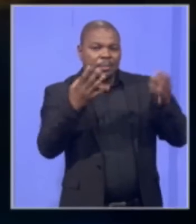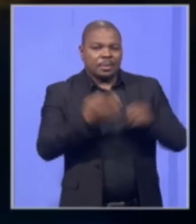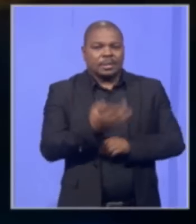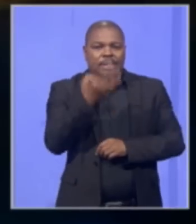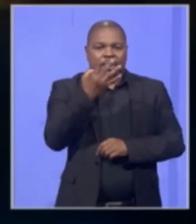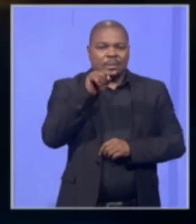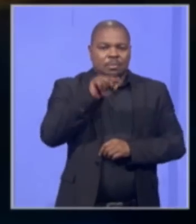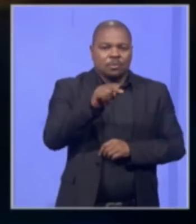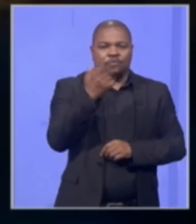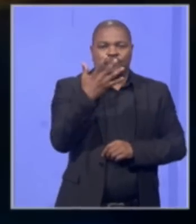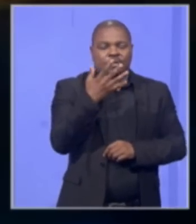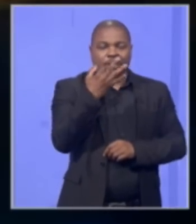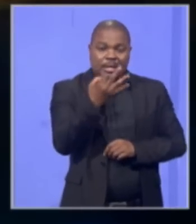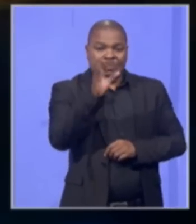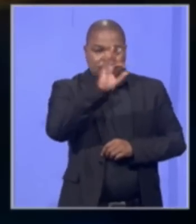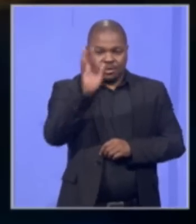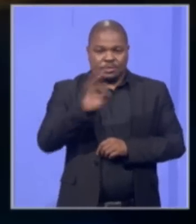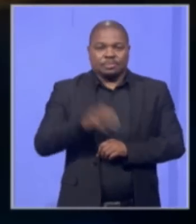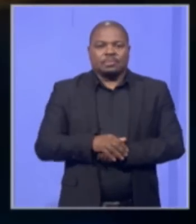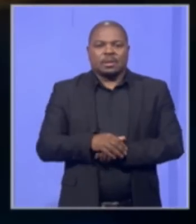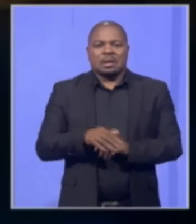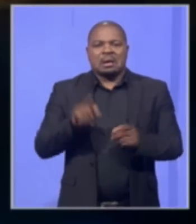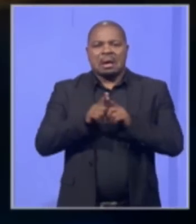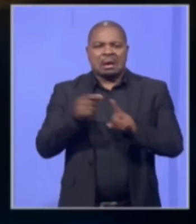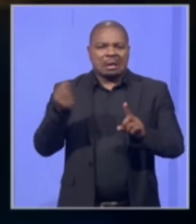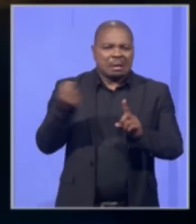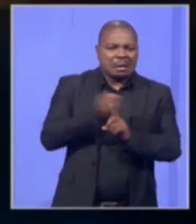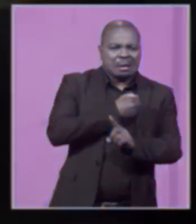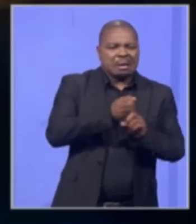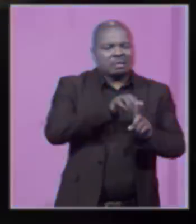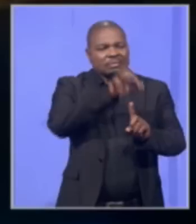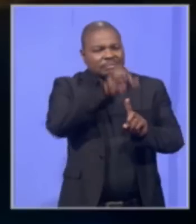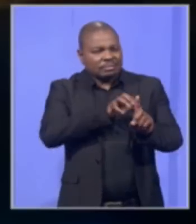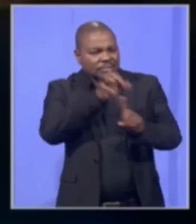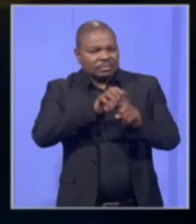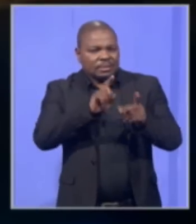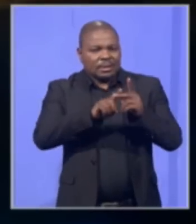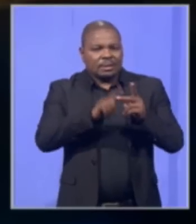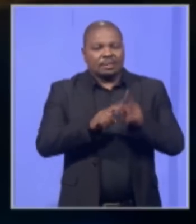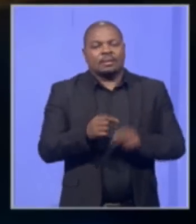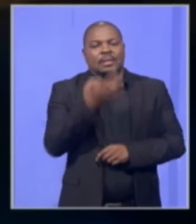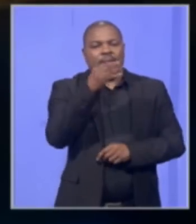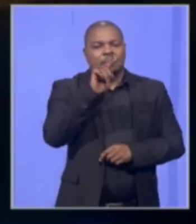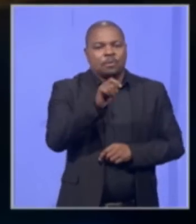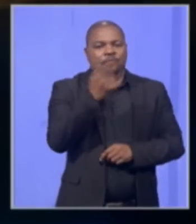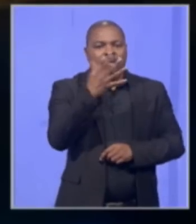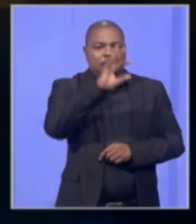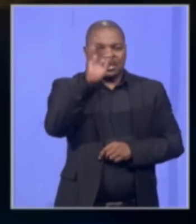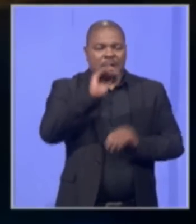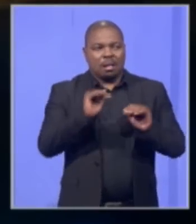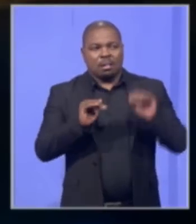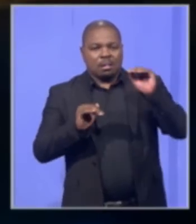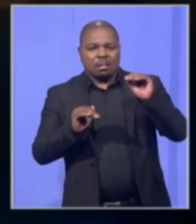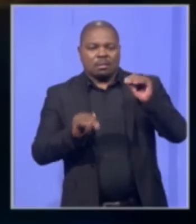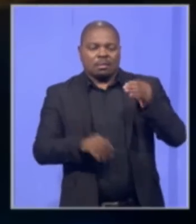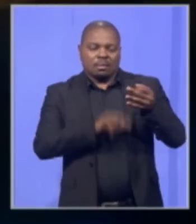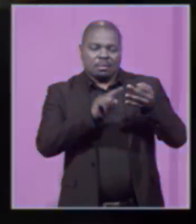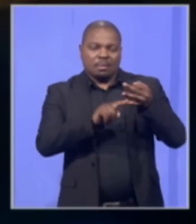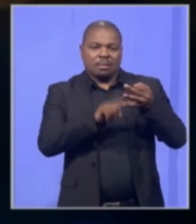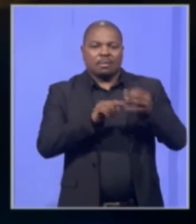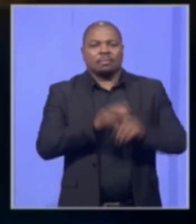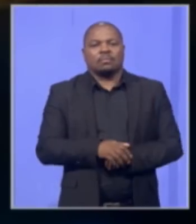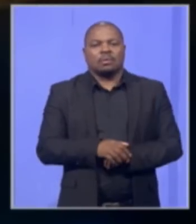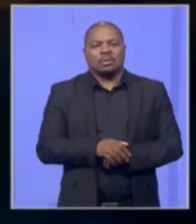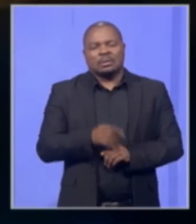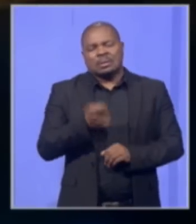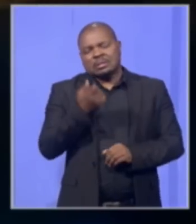di le 3.3, go ketekela thobalano go tlhatlogile ka diperesente di le 3.5 fa maiteko a tlolomolao